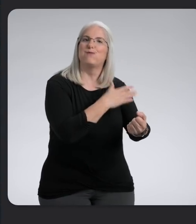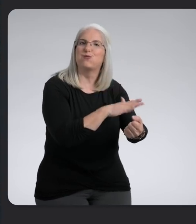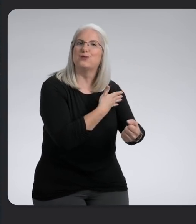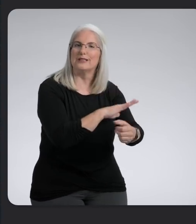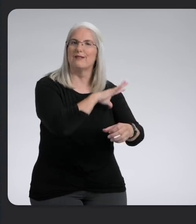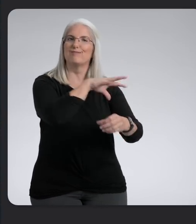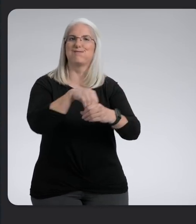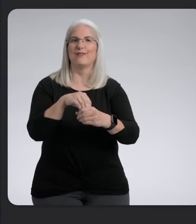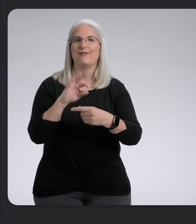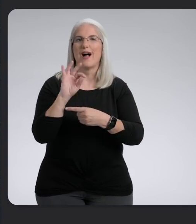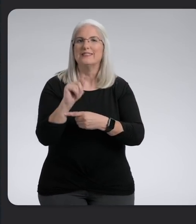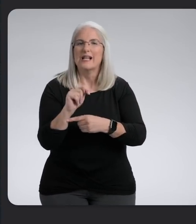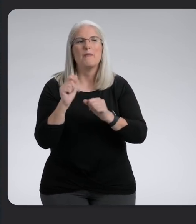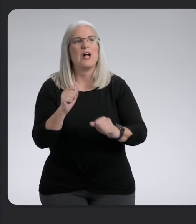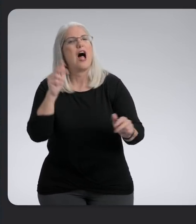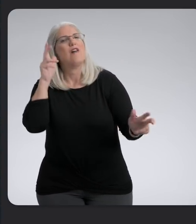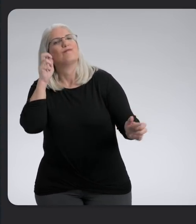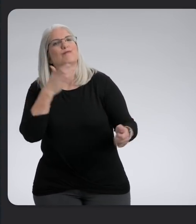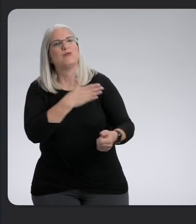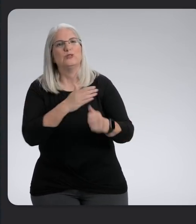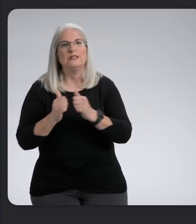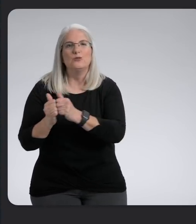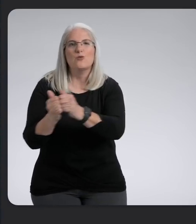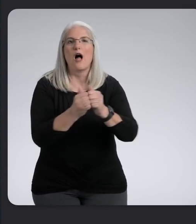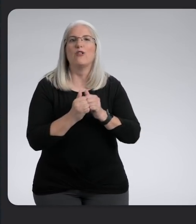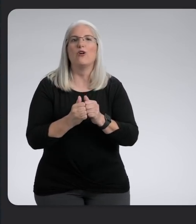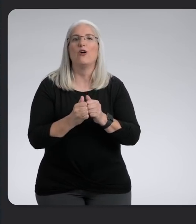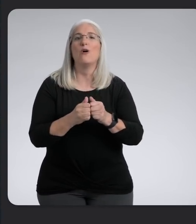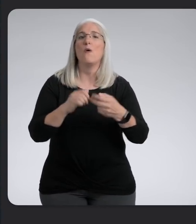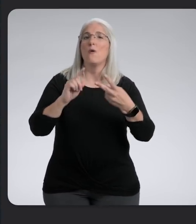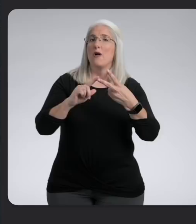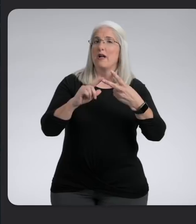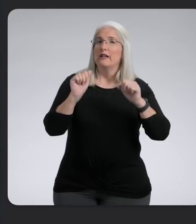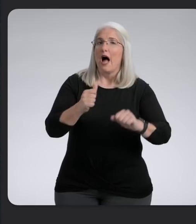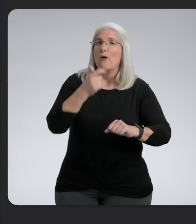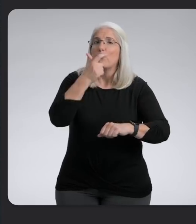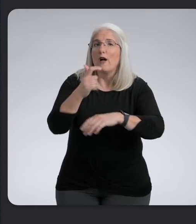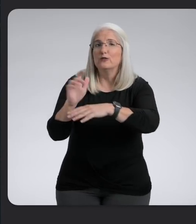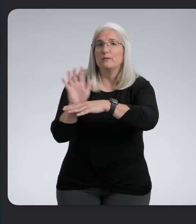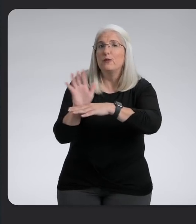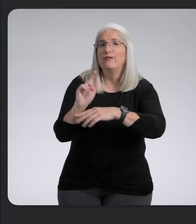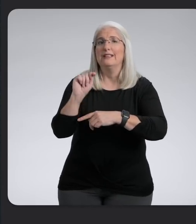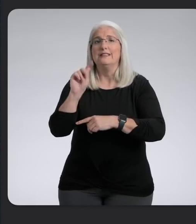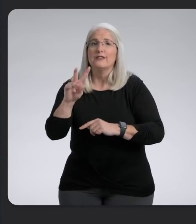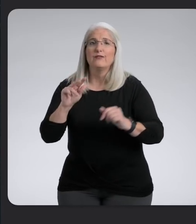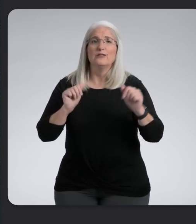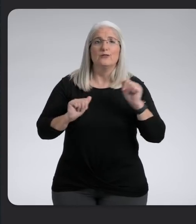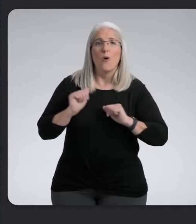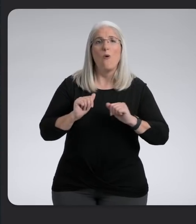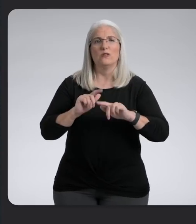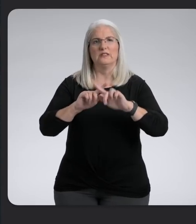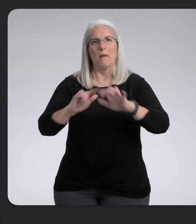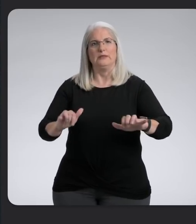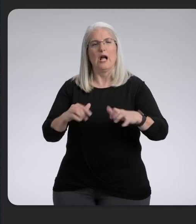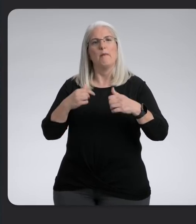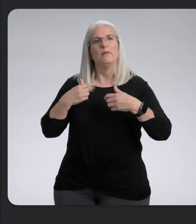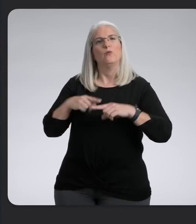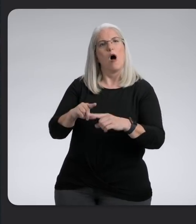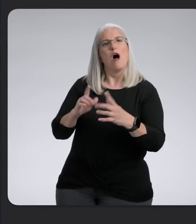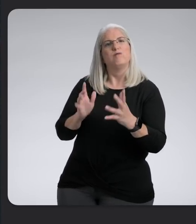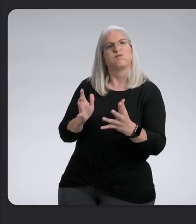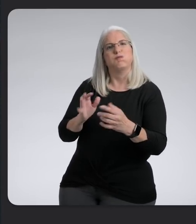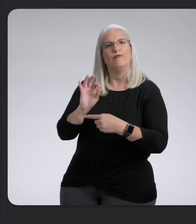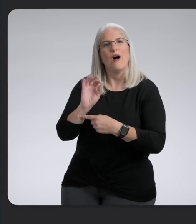experience unlike any other. Watch movies and TV shows while having rich, real-time connection with your friends.